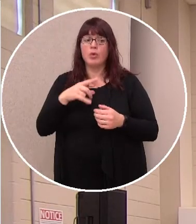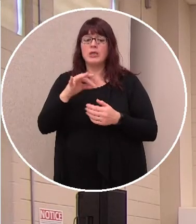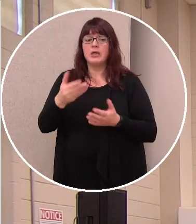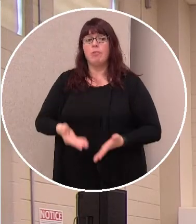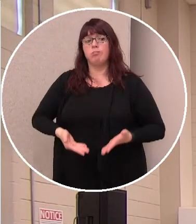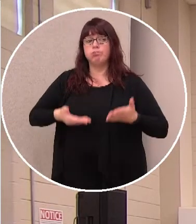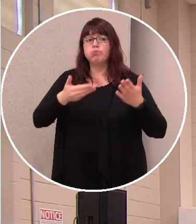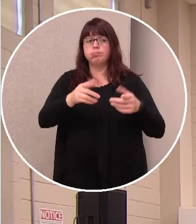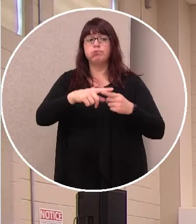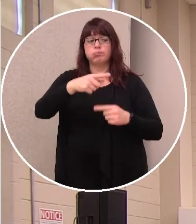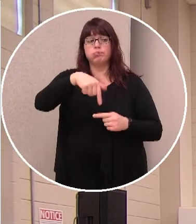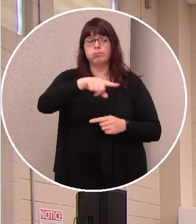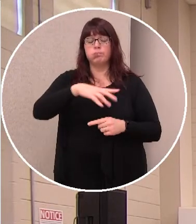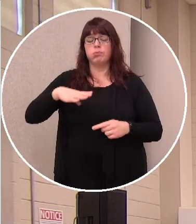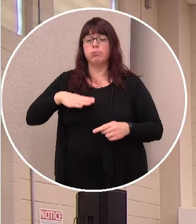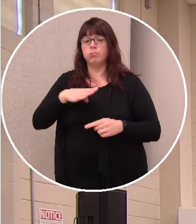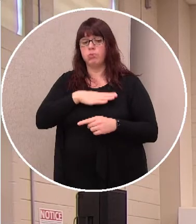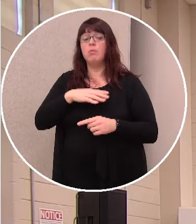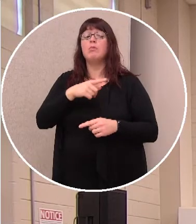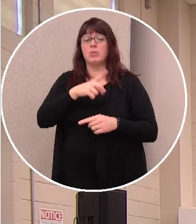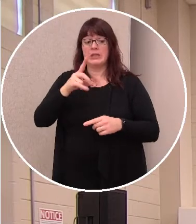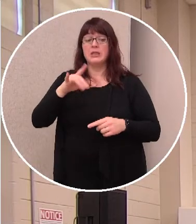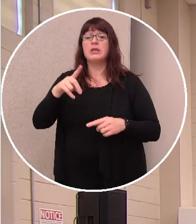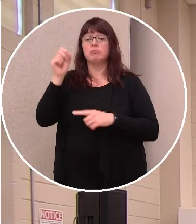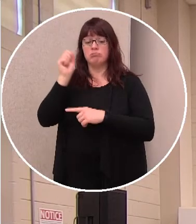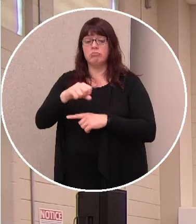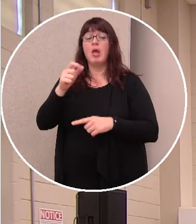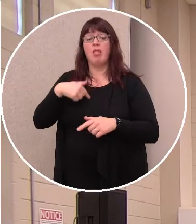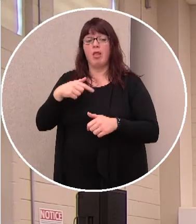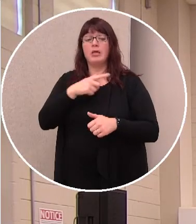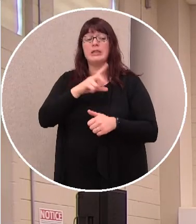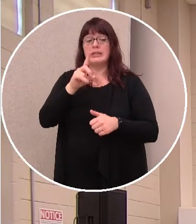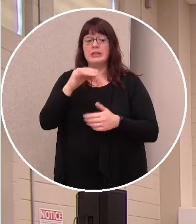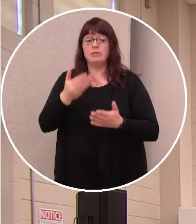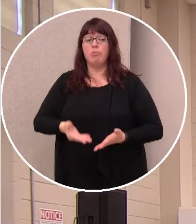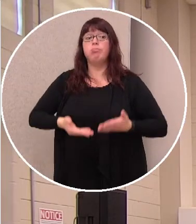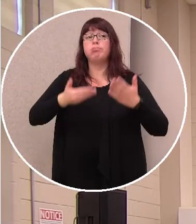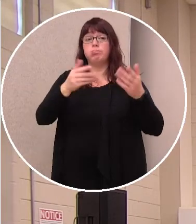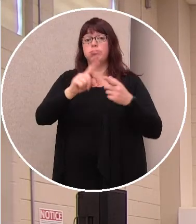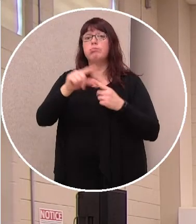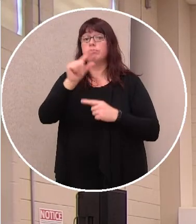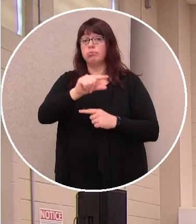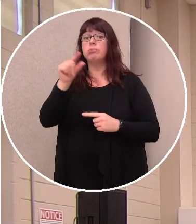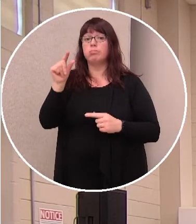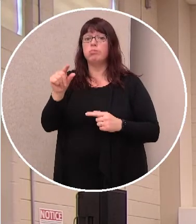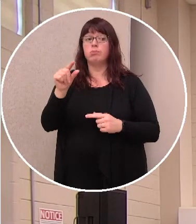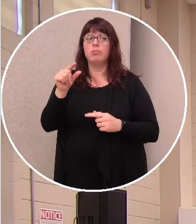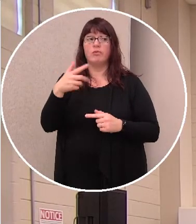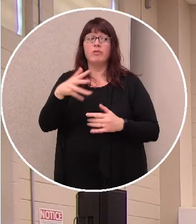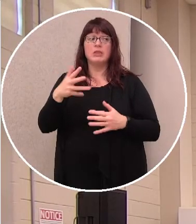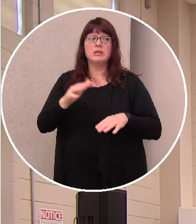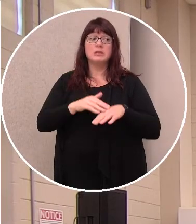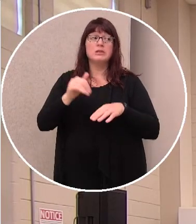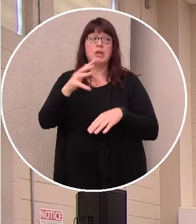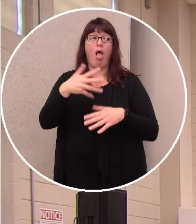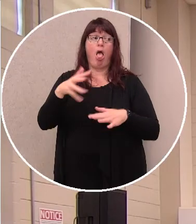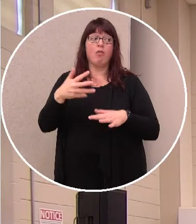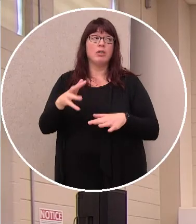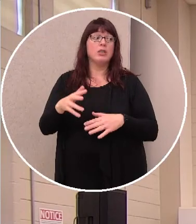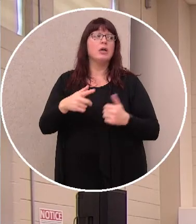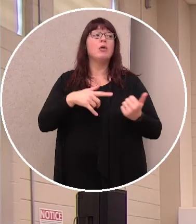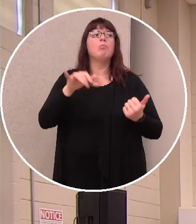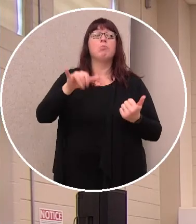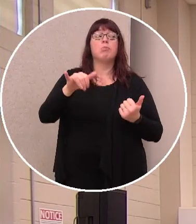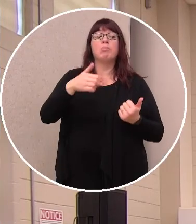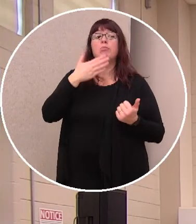at the time, that was endorsed and then formally sent up under letter to the department. Okay, thanks for clarifying